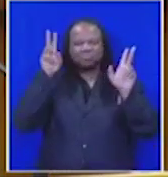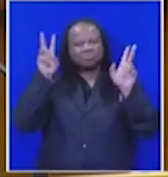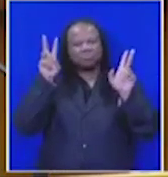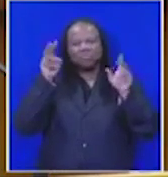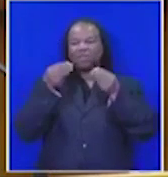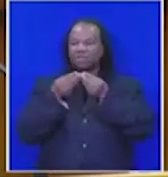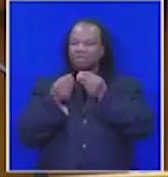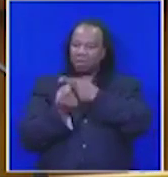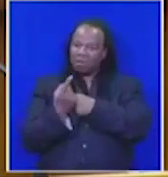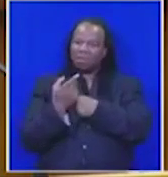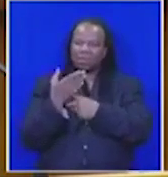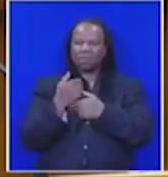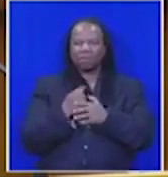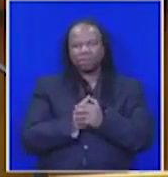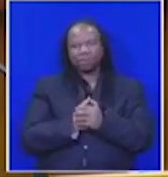Africa.